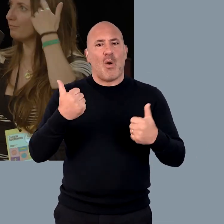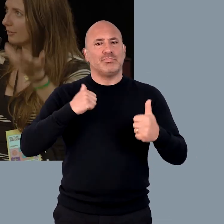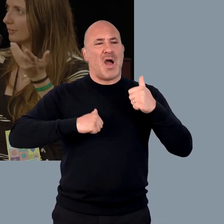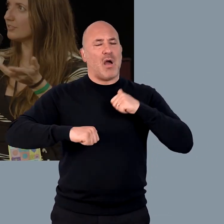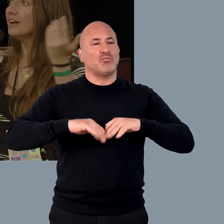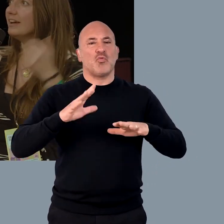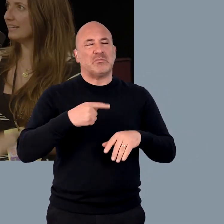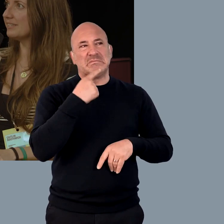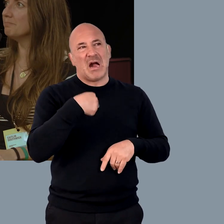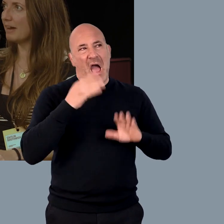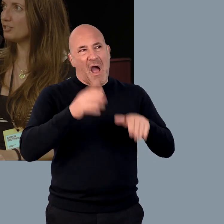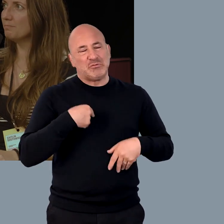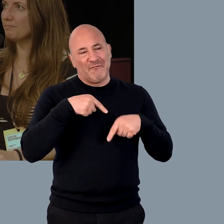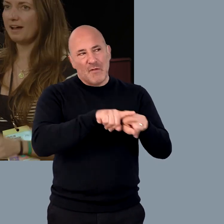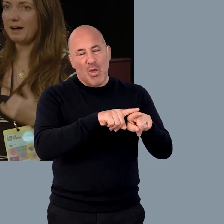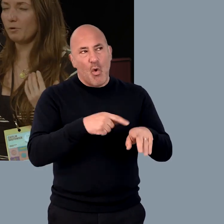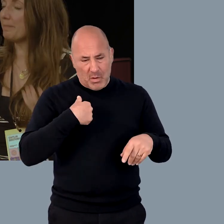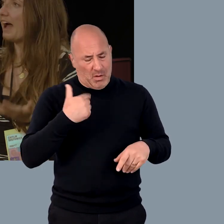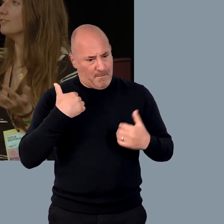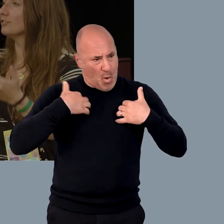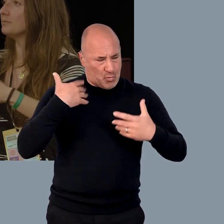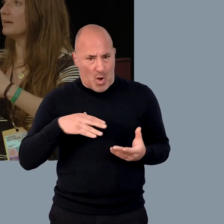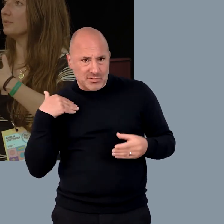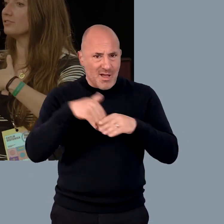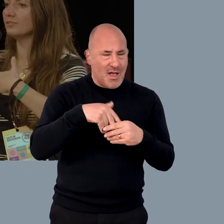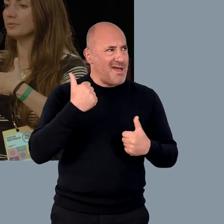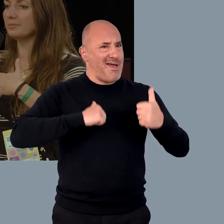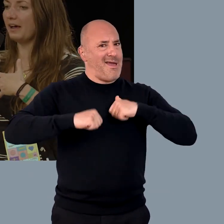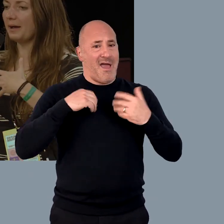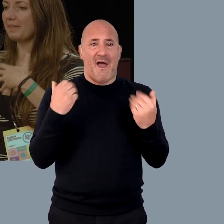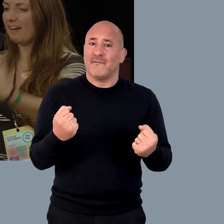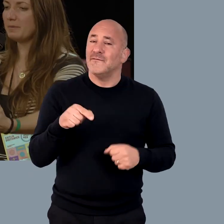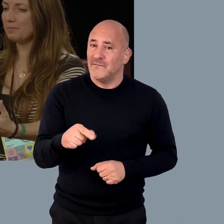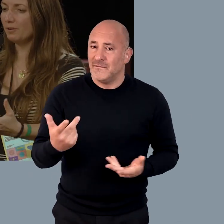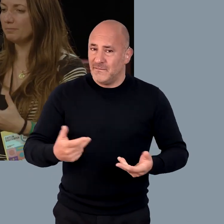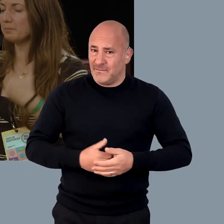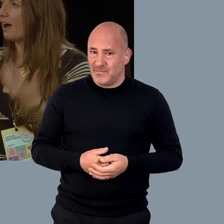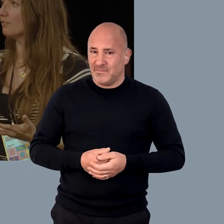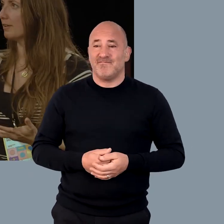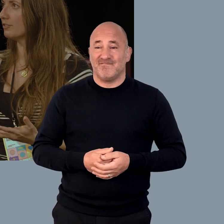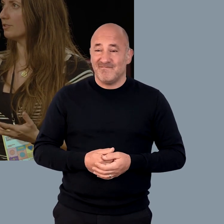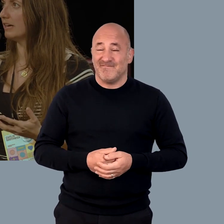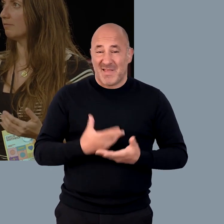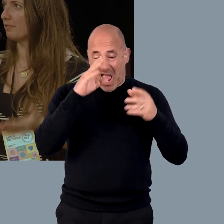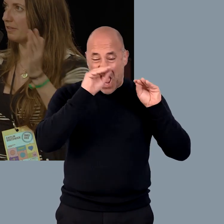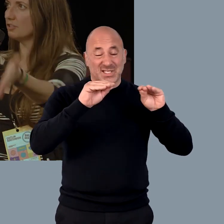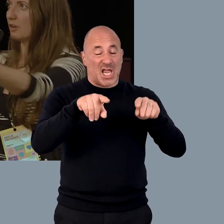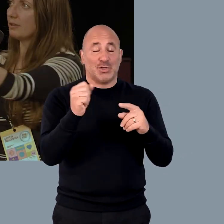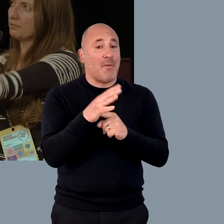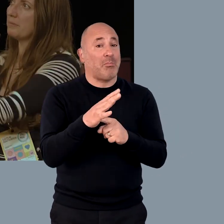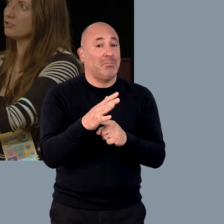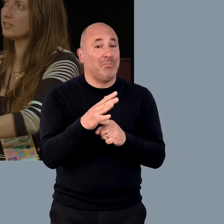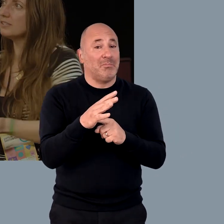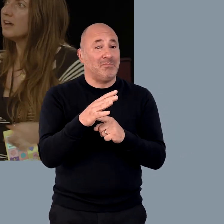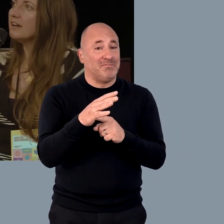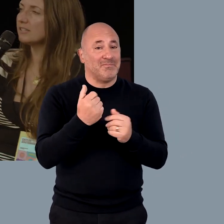factor, we've learned it's much more impactful to be able to have people be proud of what they're doing rather than just going